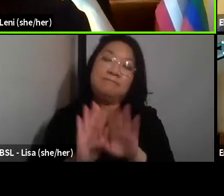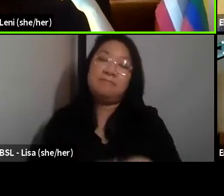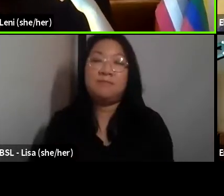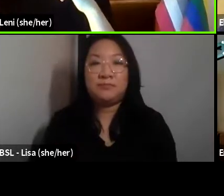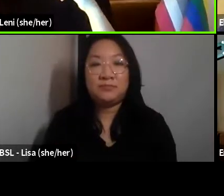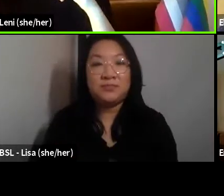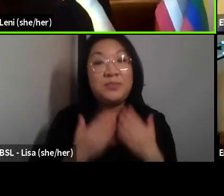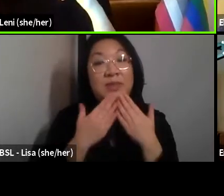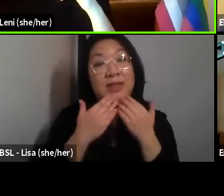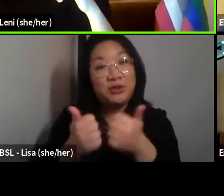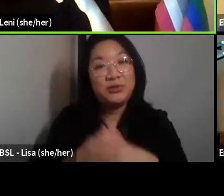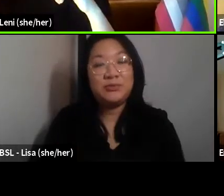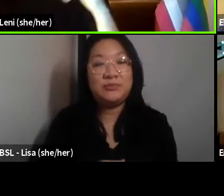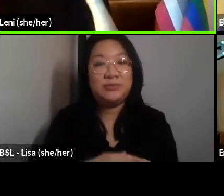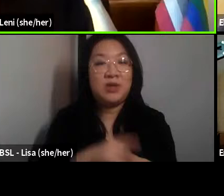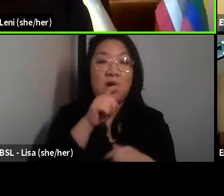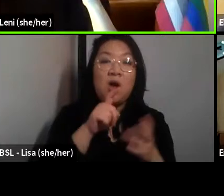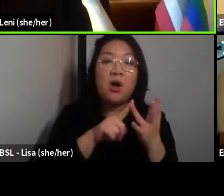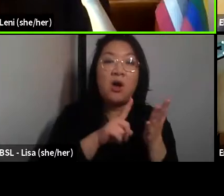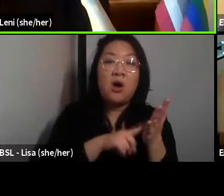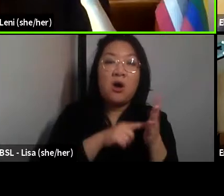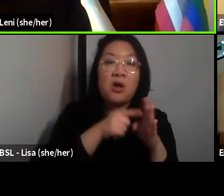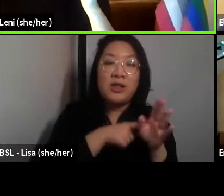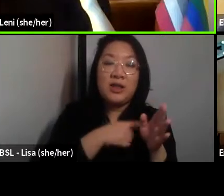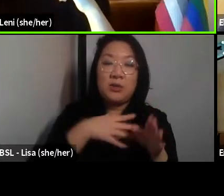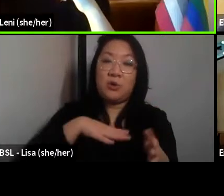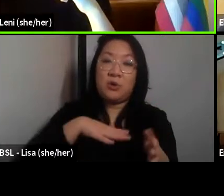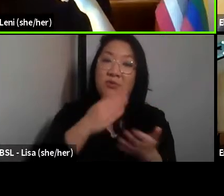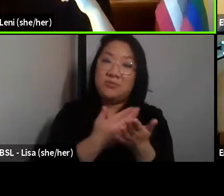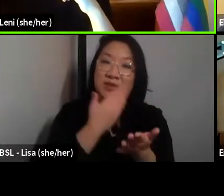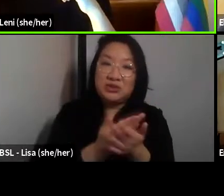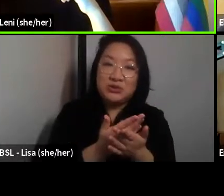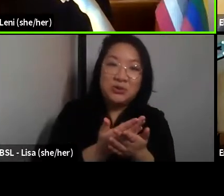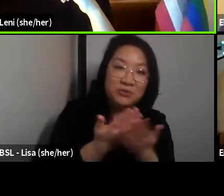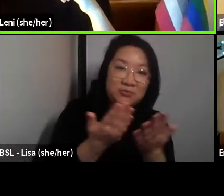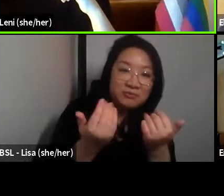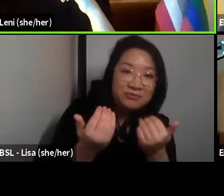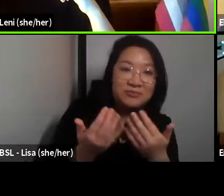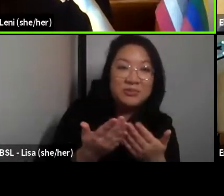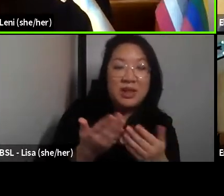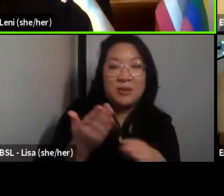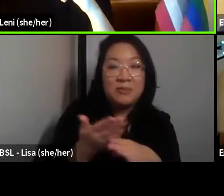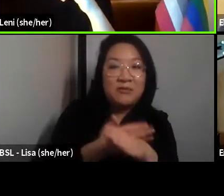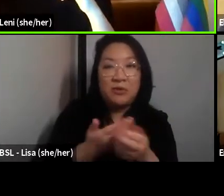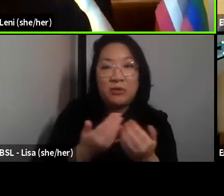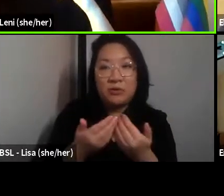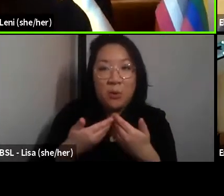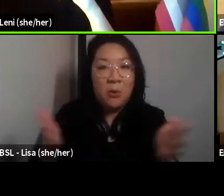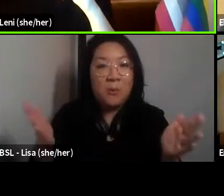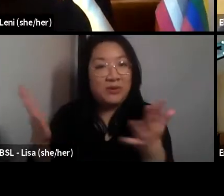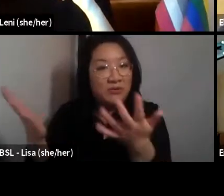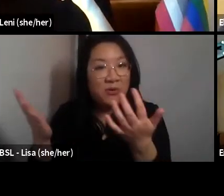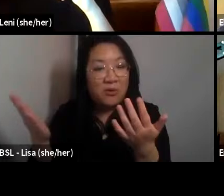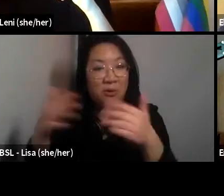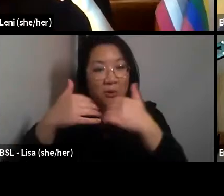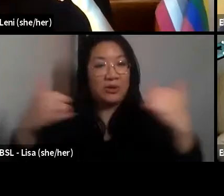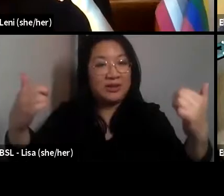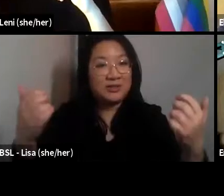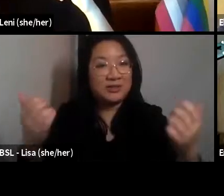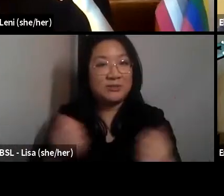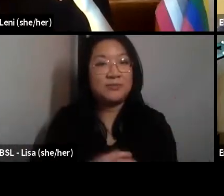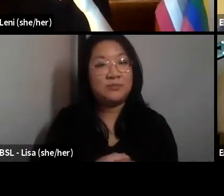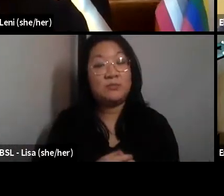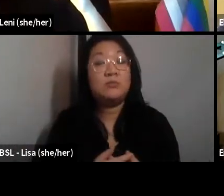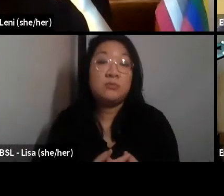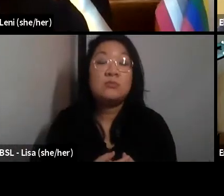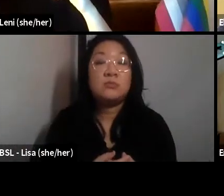Thanks, Emmy. And Ollie, I want to make sure that we've got space for you before we hand over to audience questions. So I spend a lot